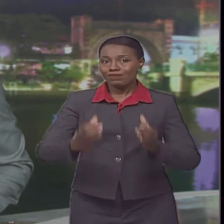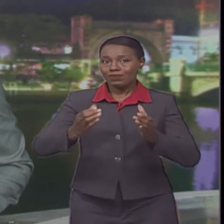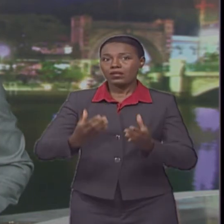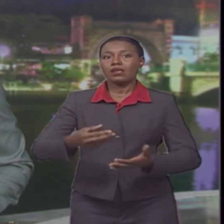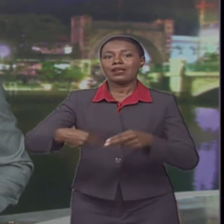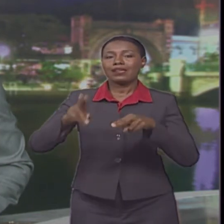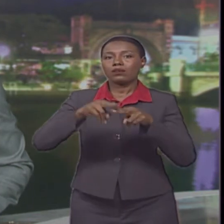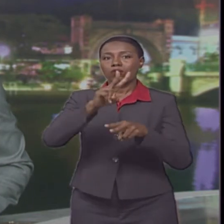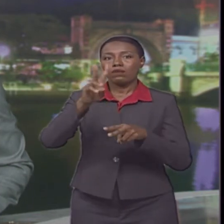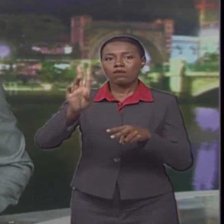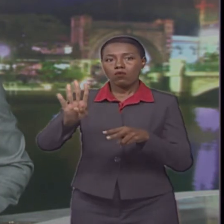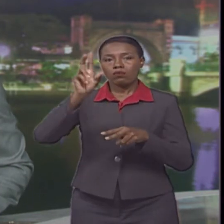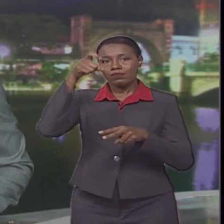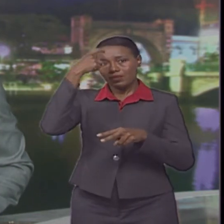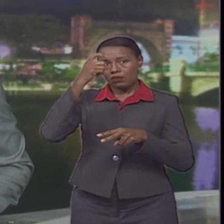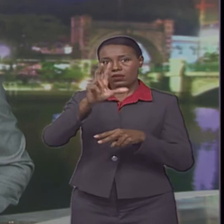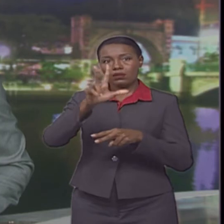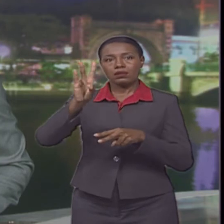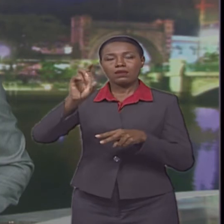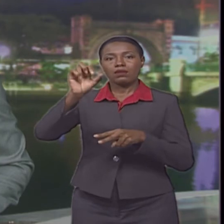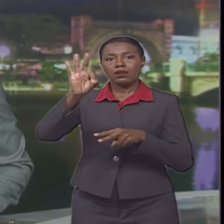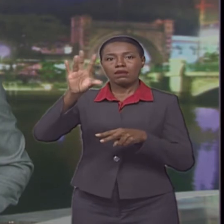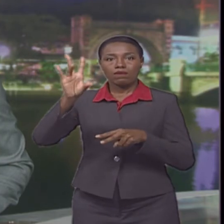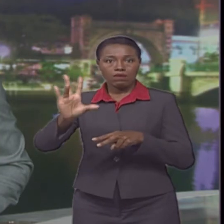24 cents from $37.97 to